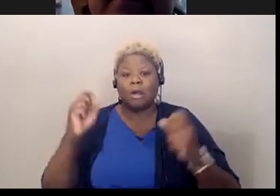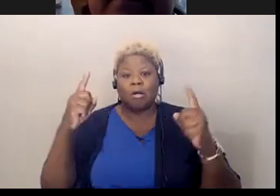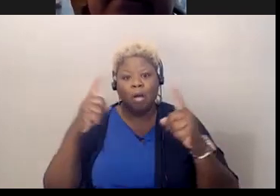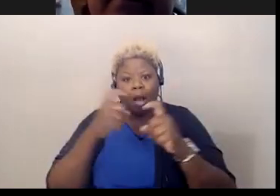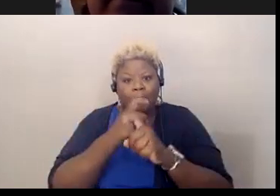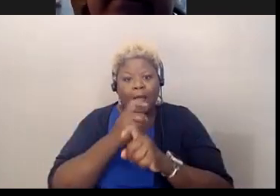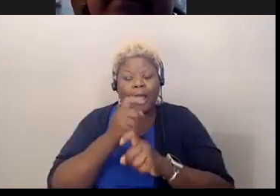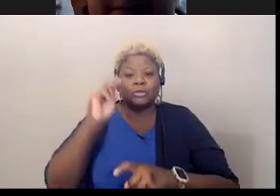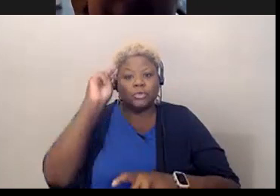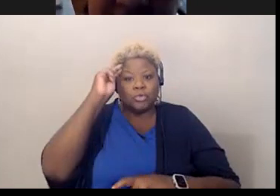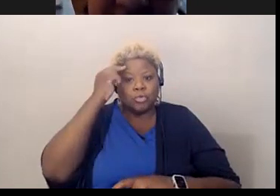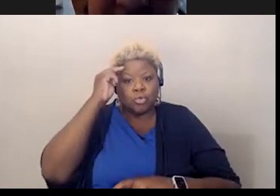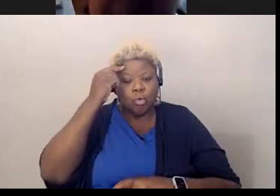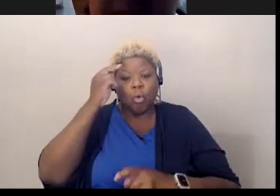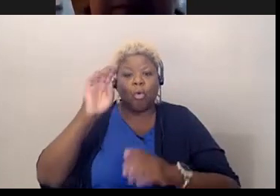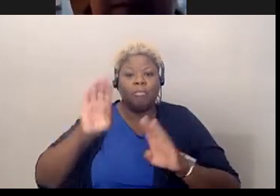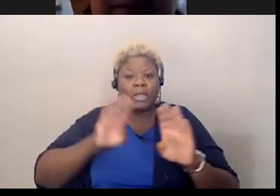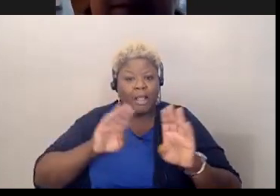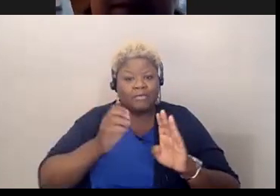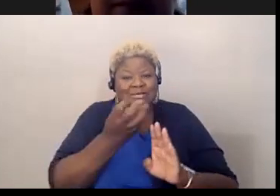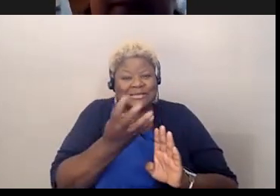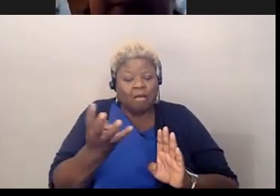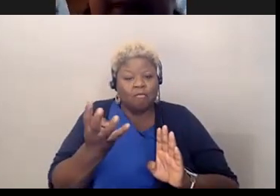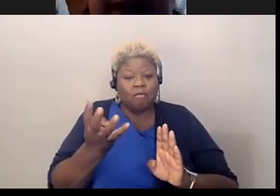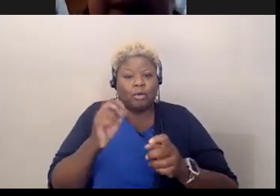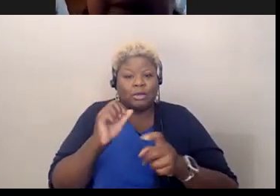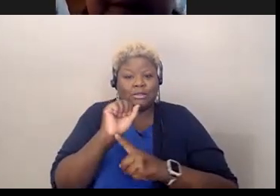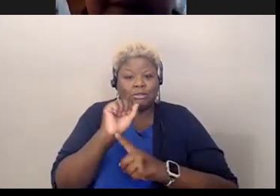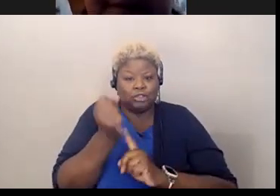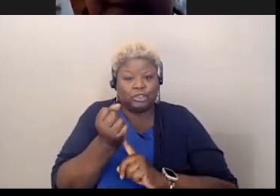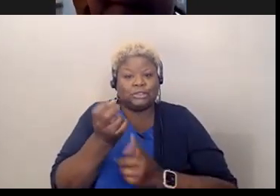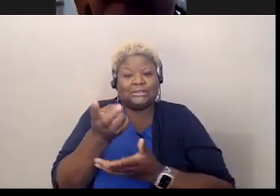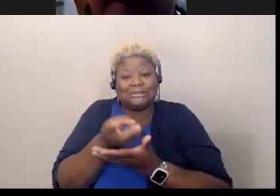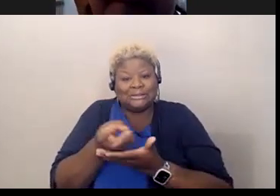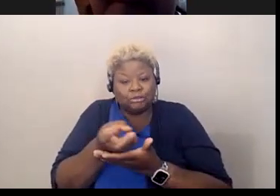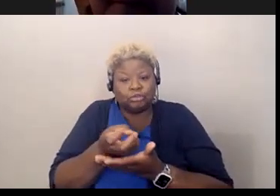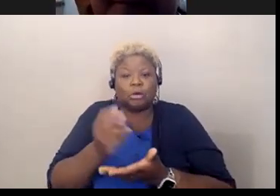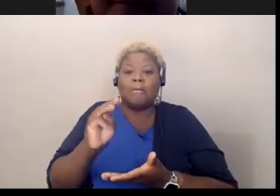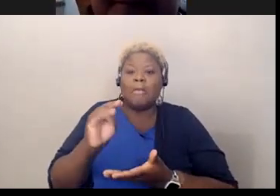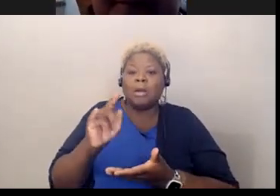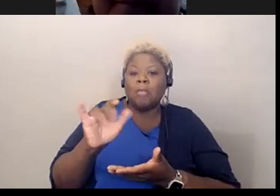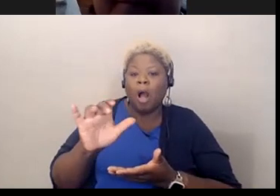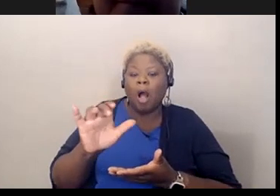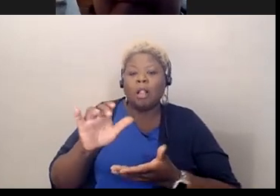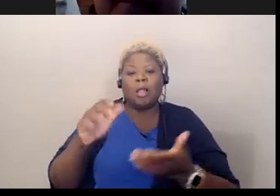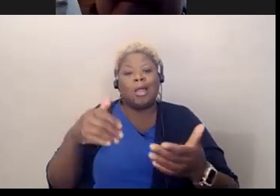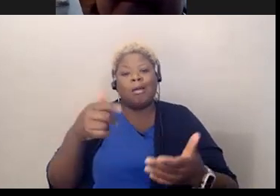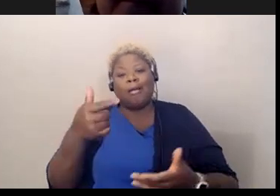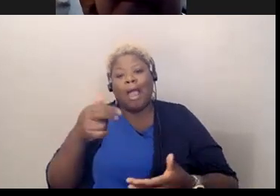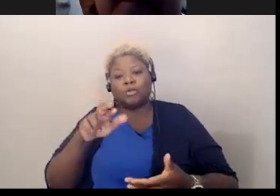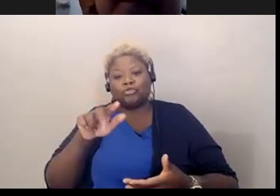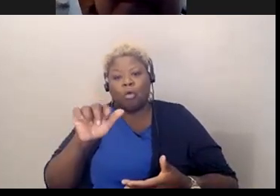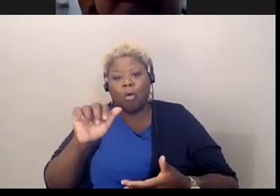of serious medical conditions, including seizure disorder, metabolic, mitochondrial disease, gastrointestinal disorders,